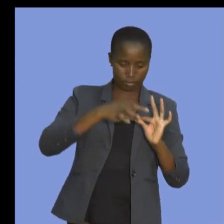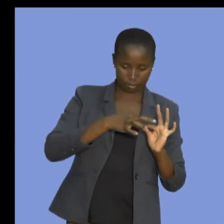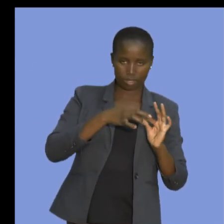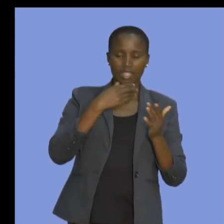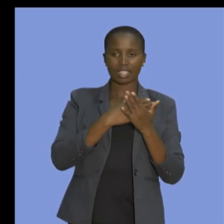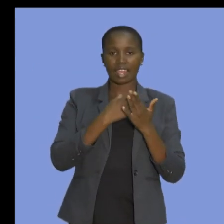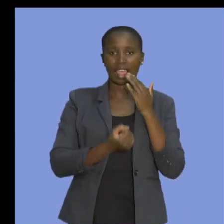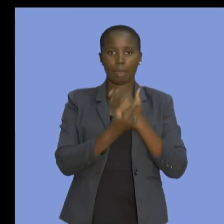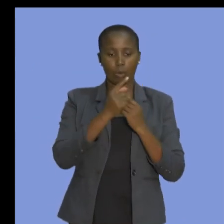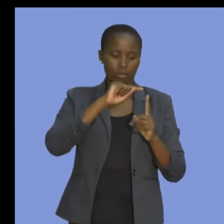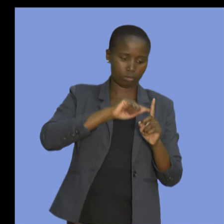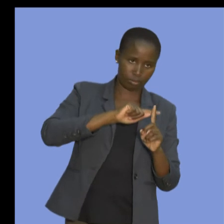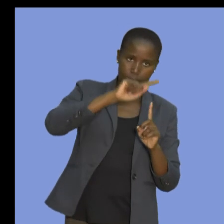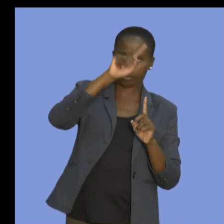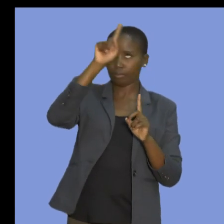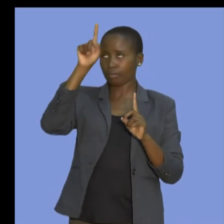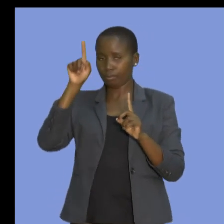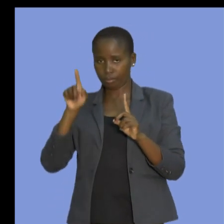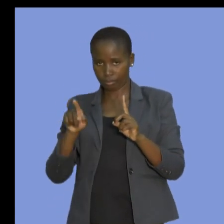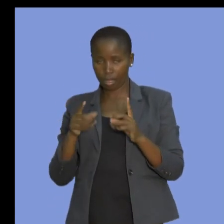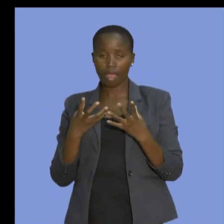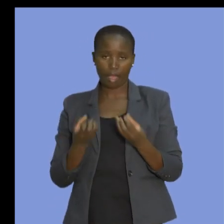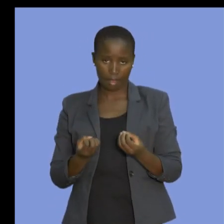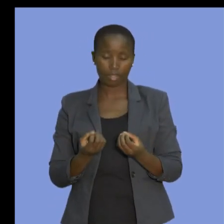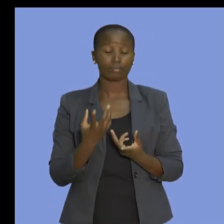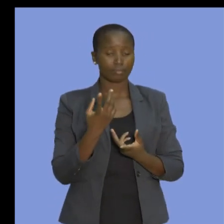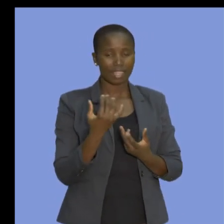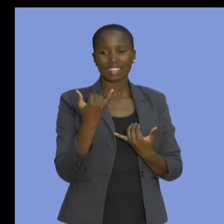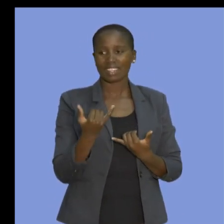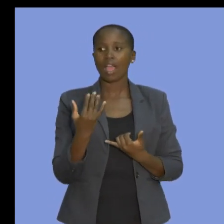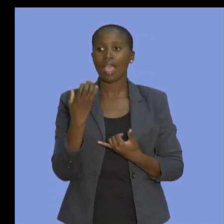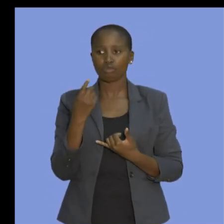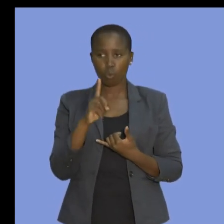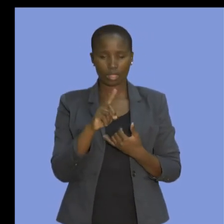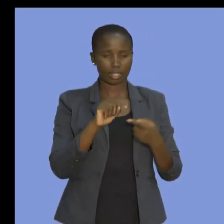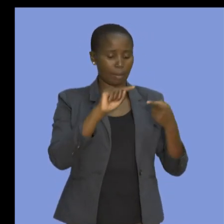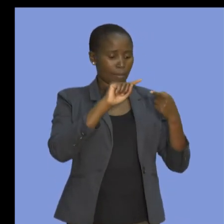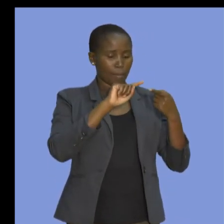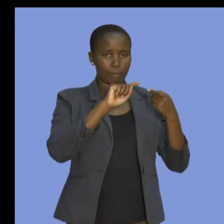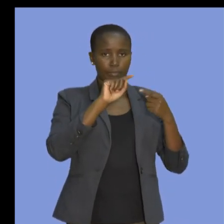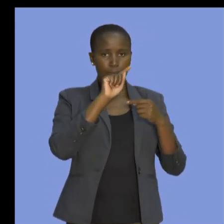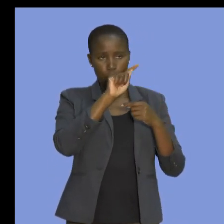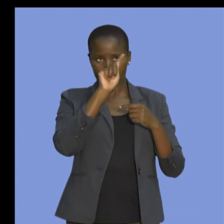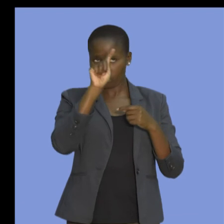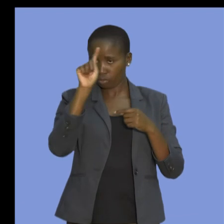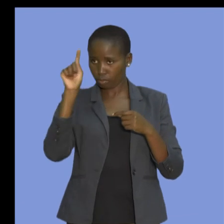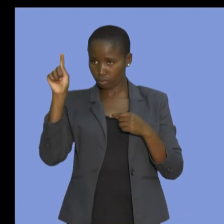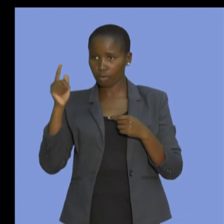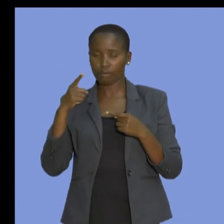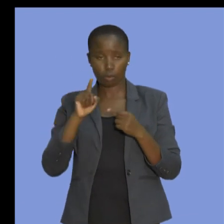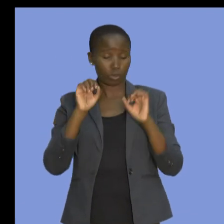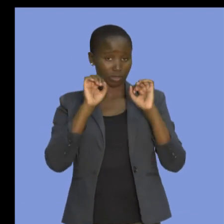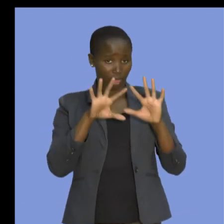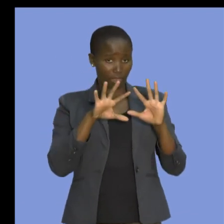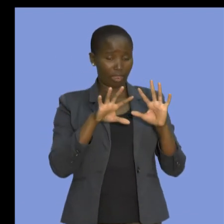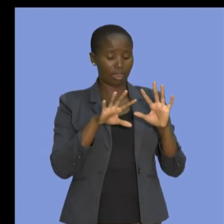So what we have now is the points, the cumulative frequency for 10, the end point is